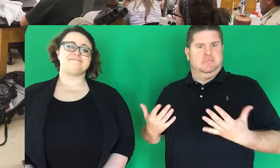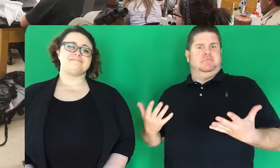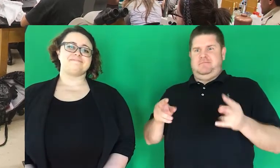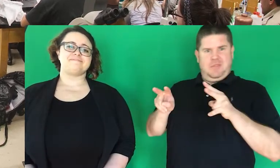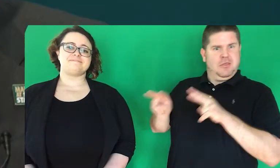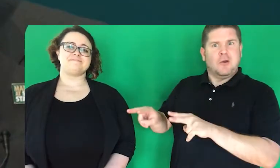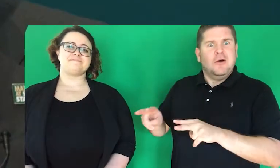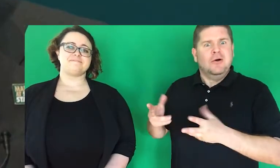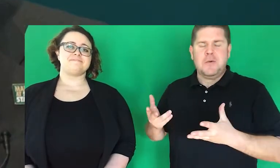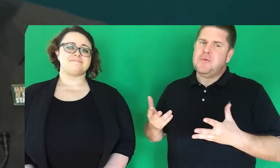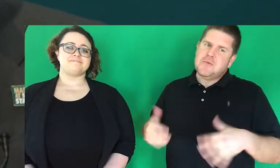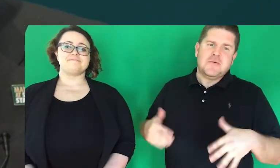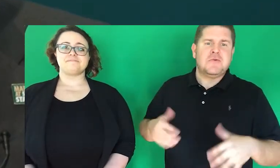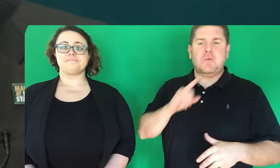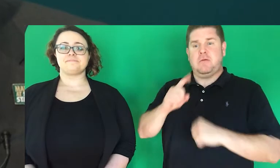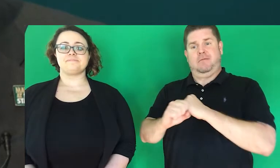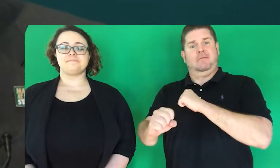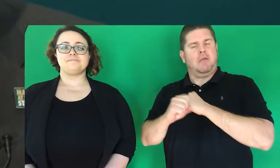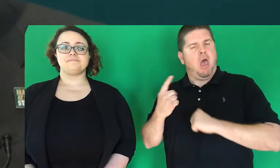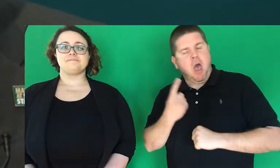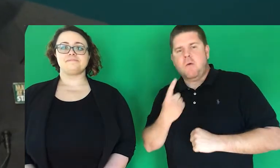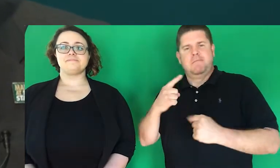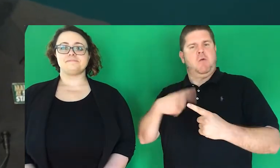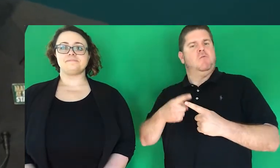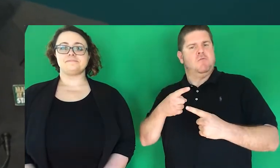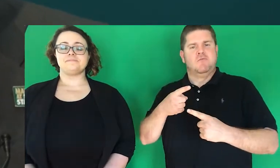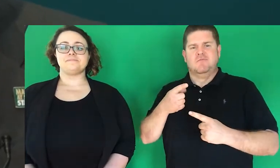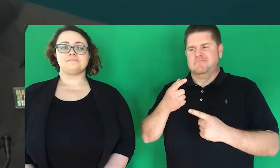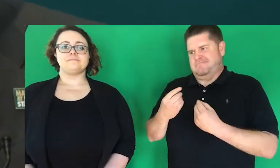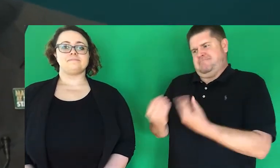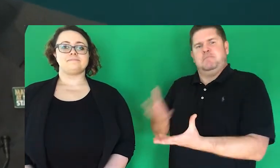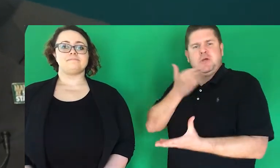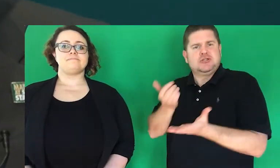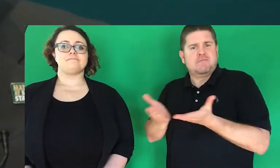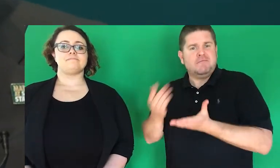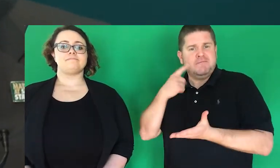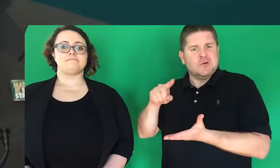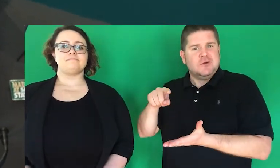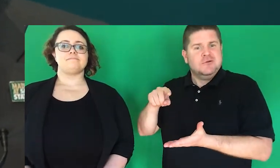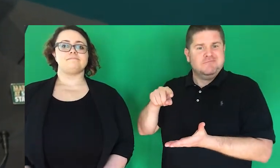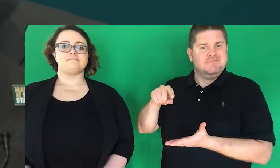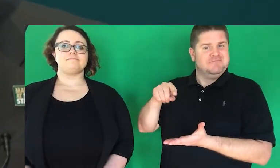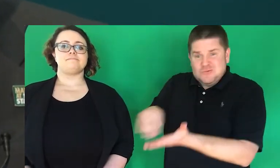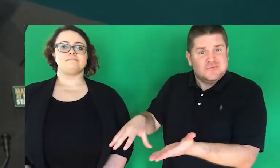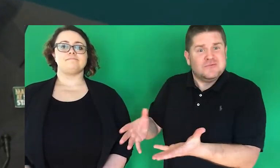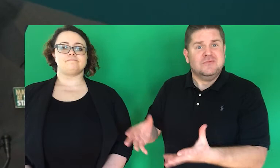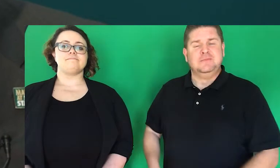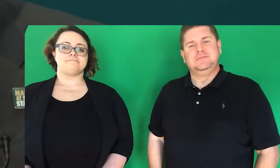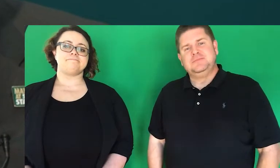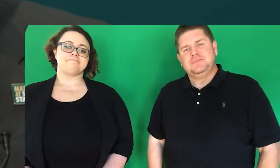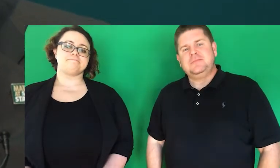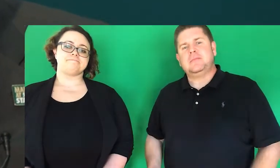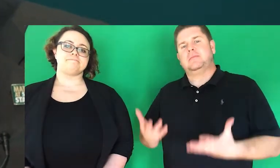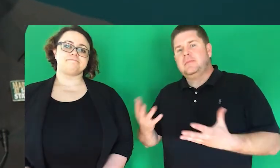instead. And now look, so the campaign has always been about providing better services for our